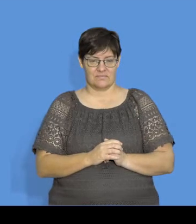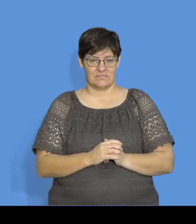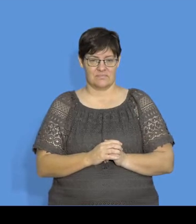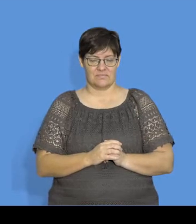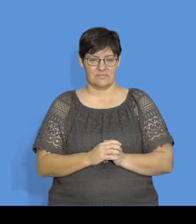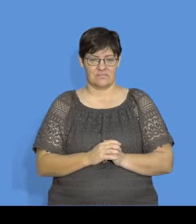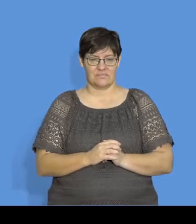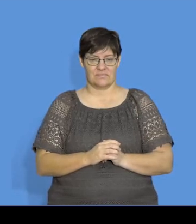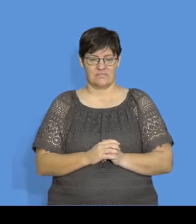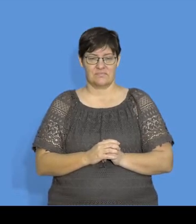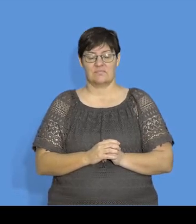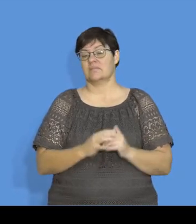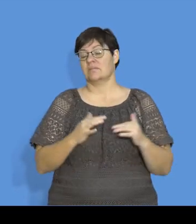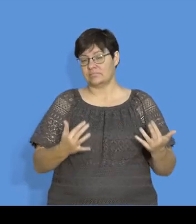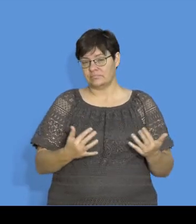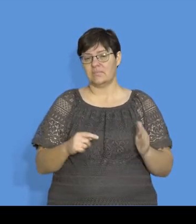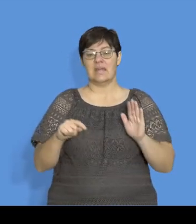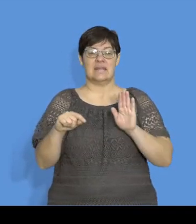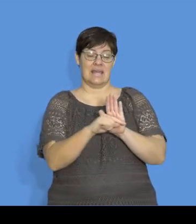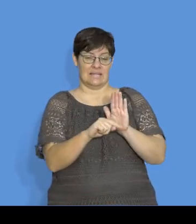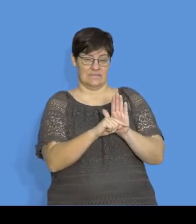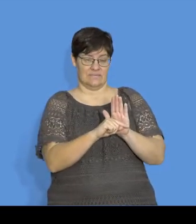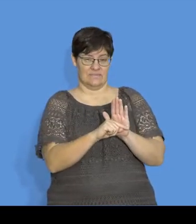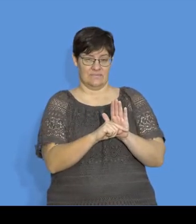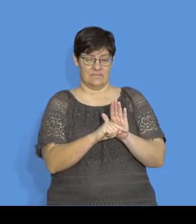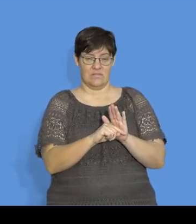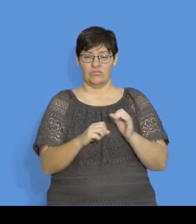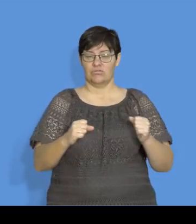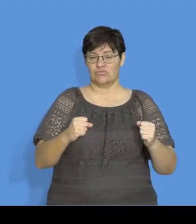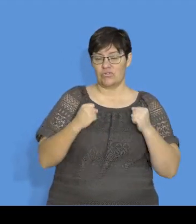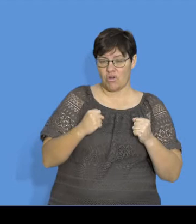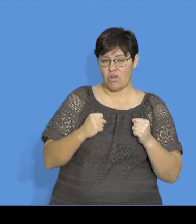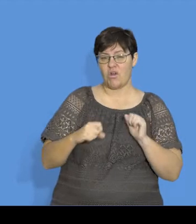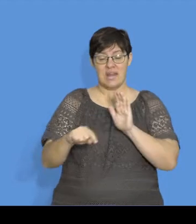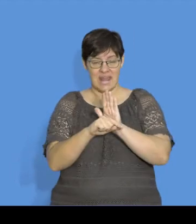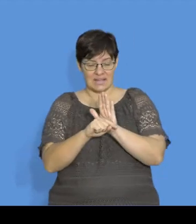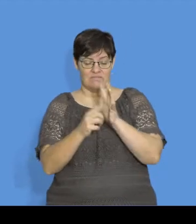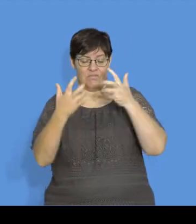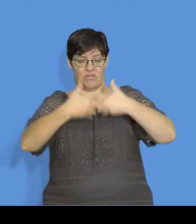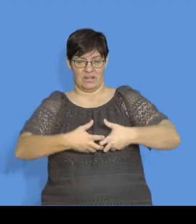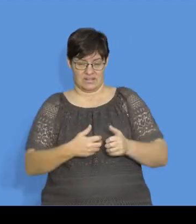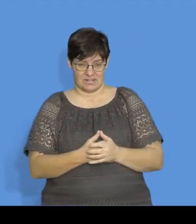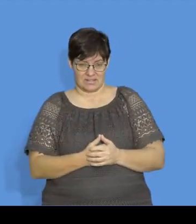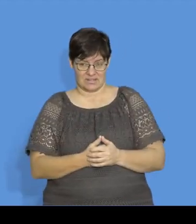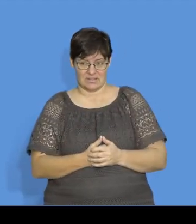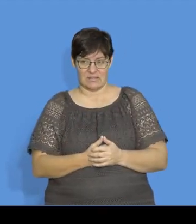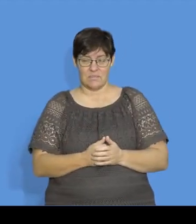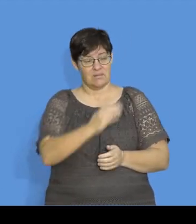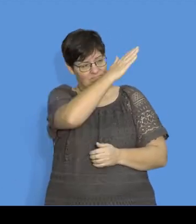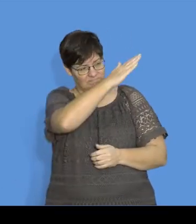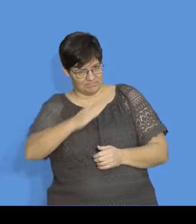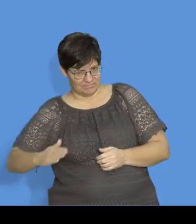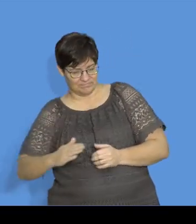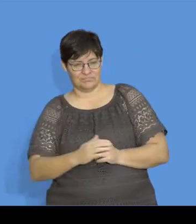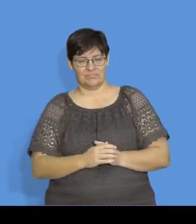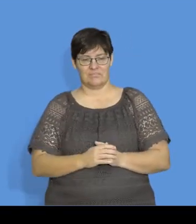Let's look at that now. So a negative, strong negative correlation looks like